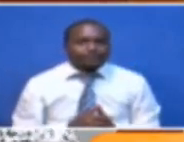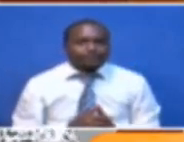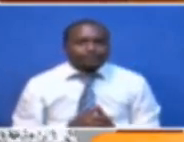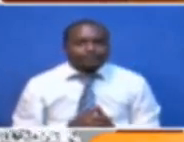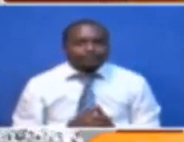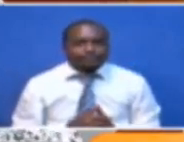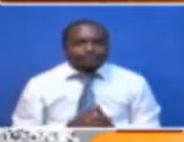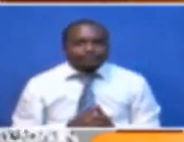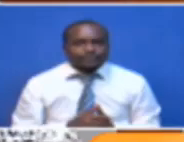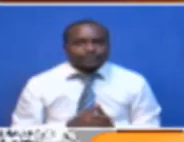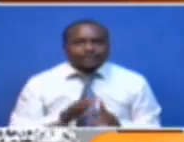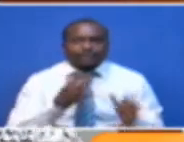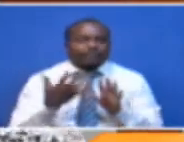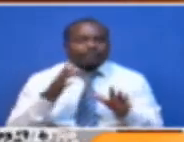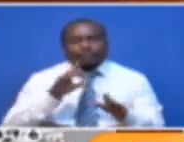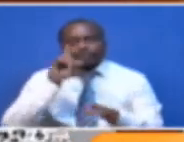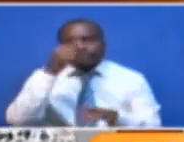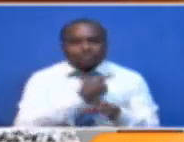So after about a week,